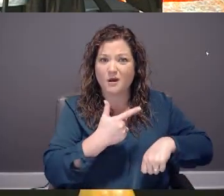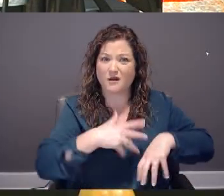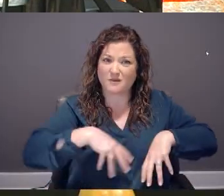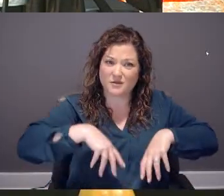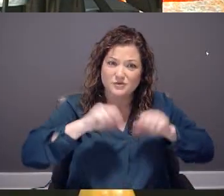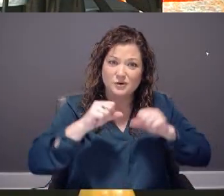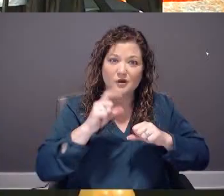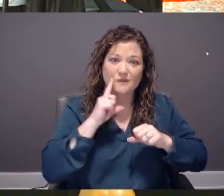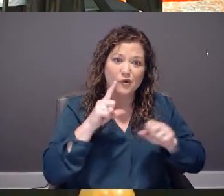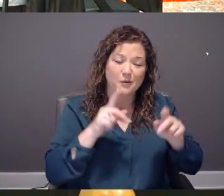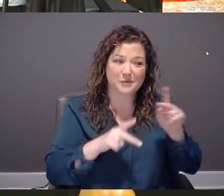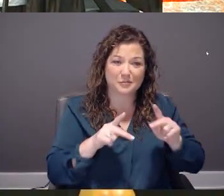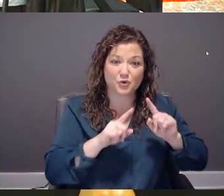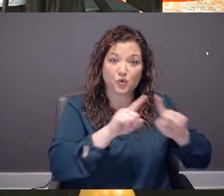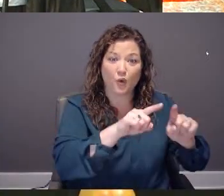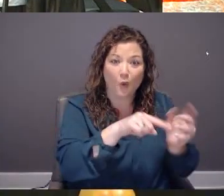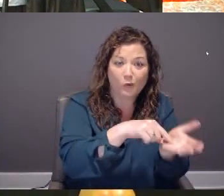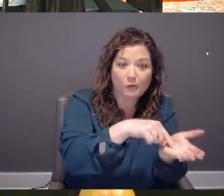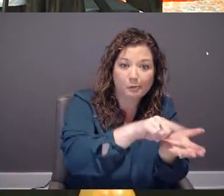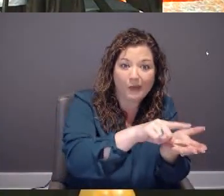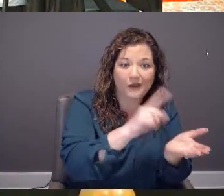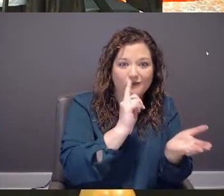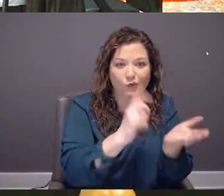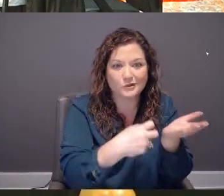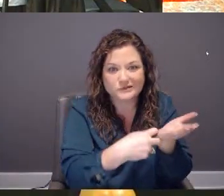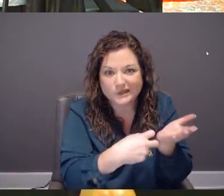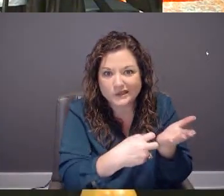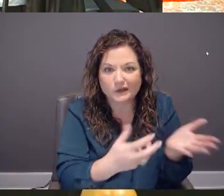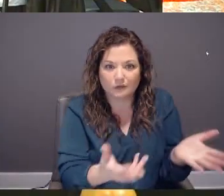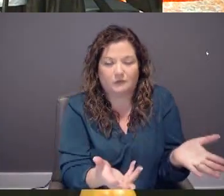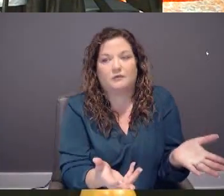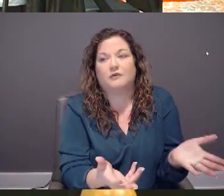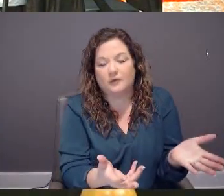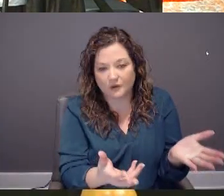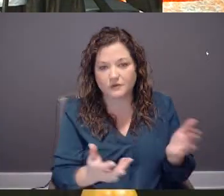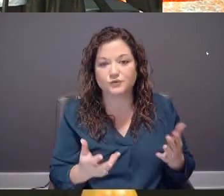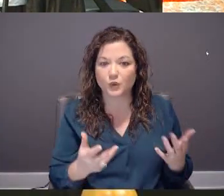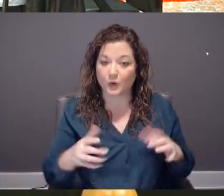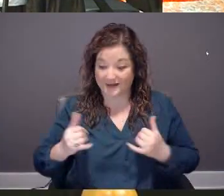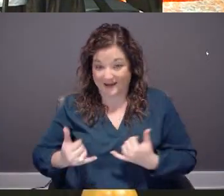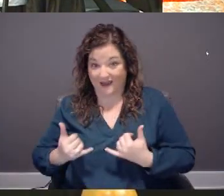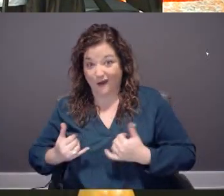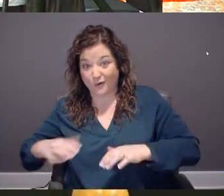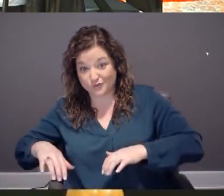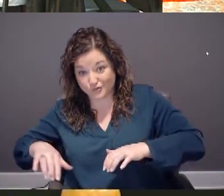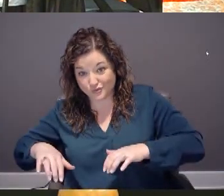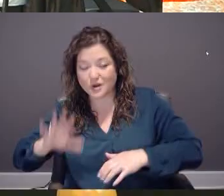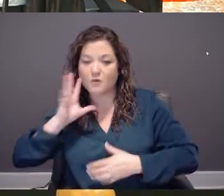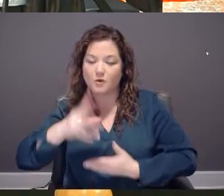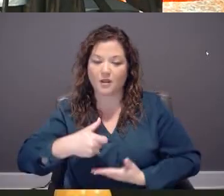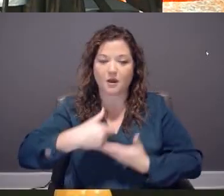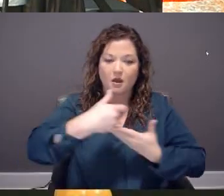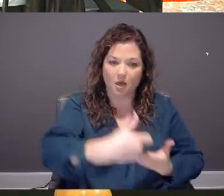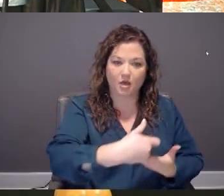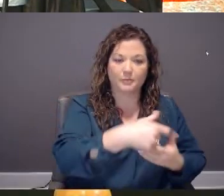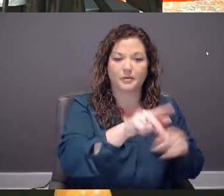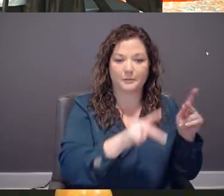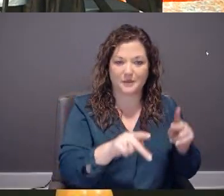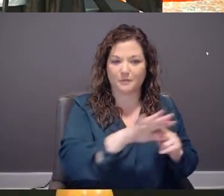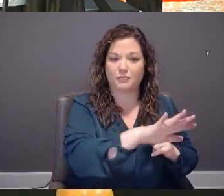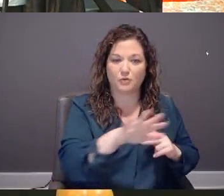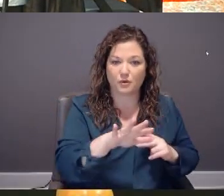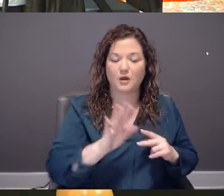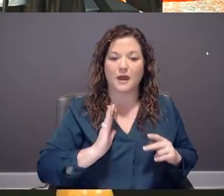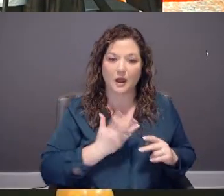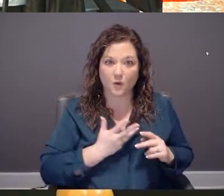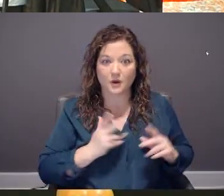their ticket. So what we're approving today is really going to help our folks, our citizens, of going in